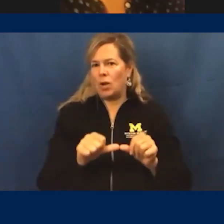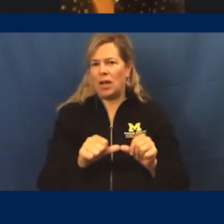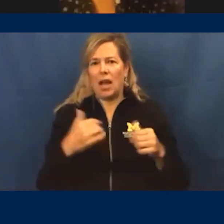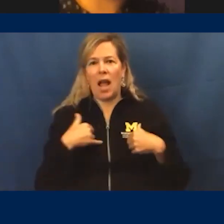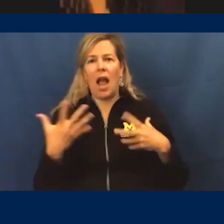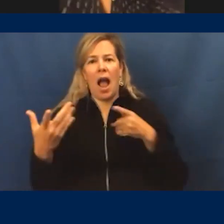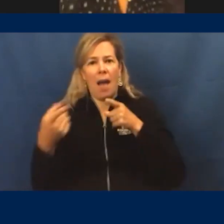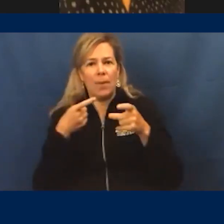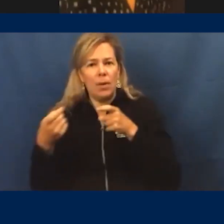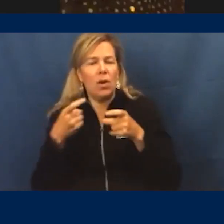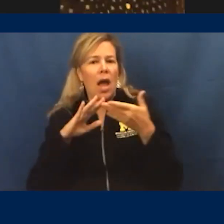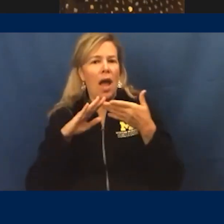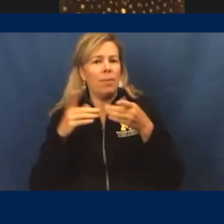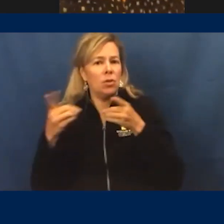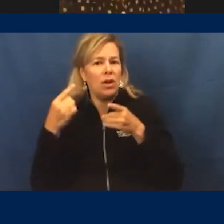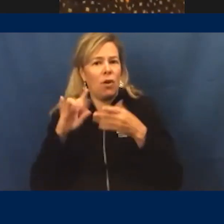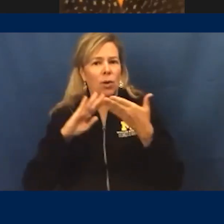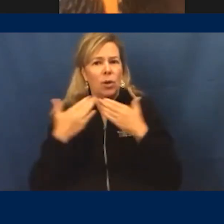health needs assessment. And